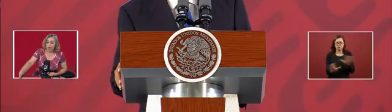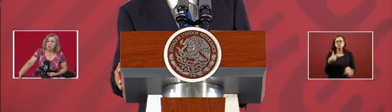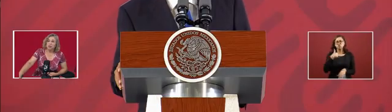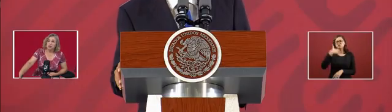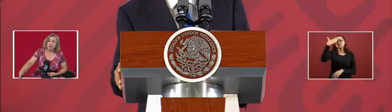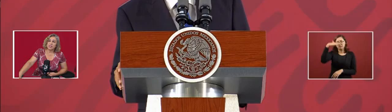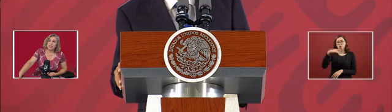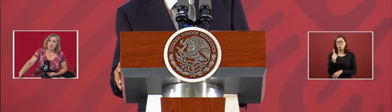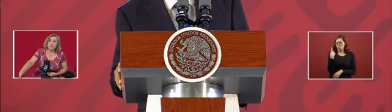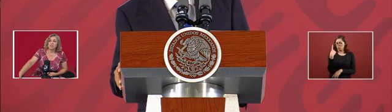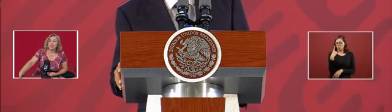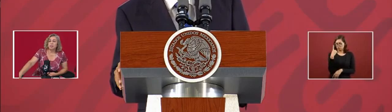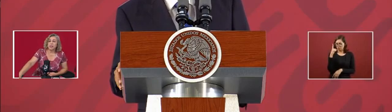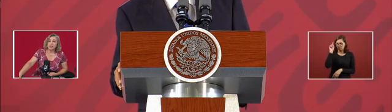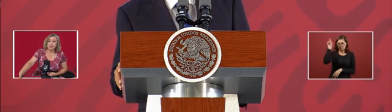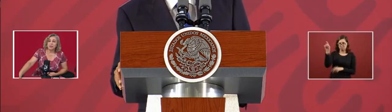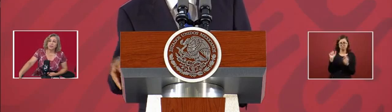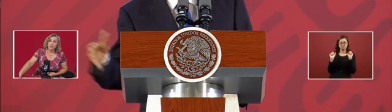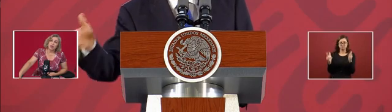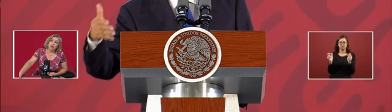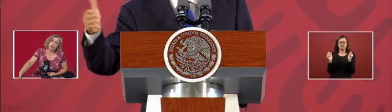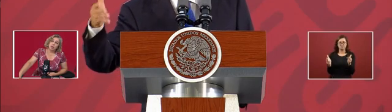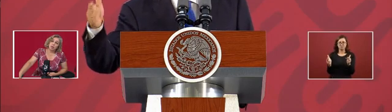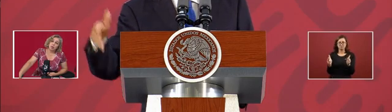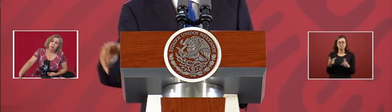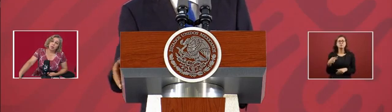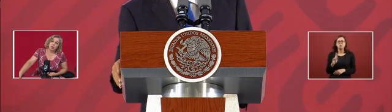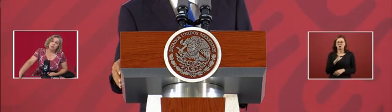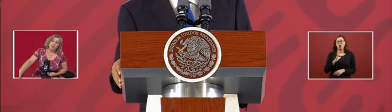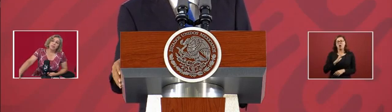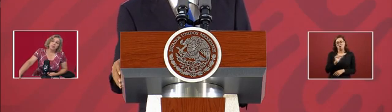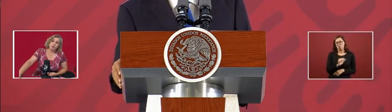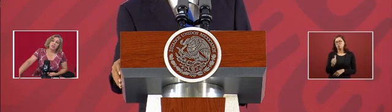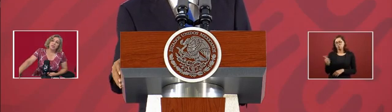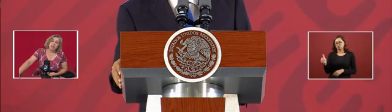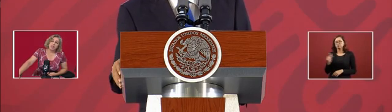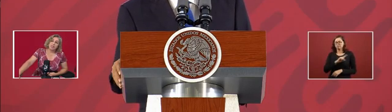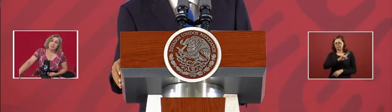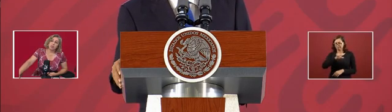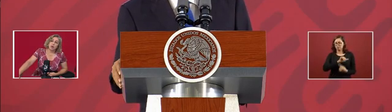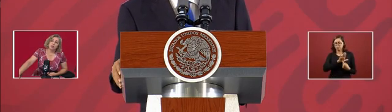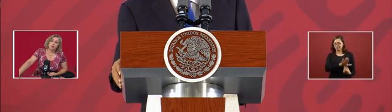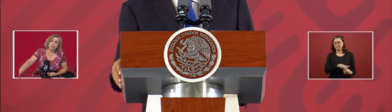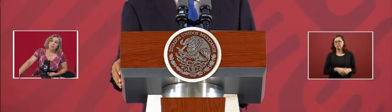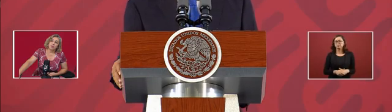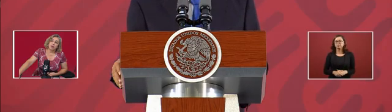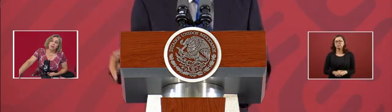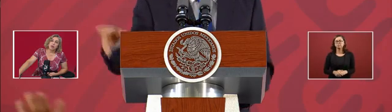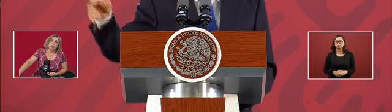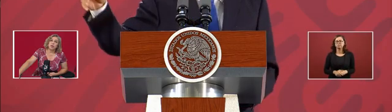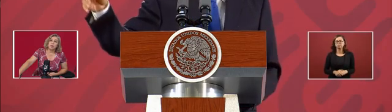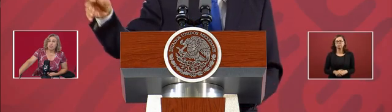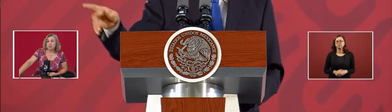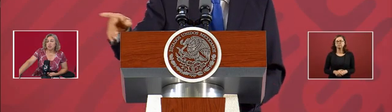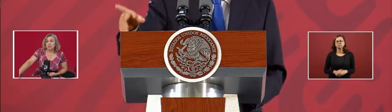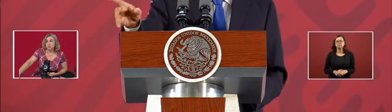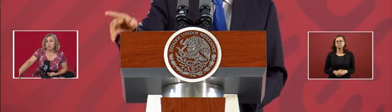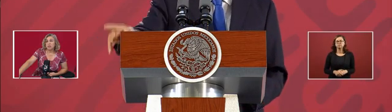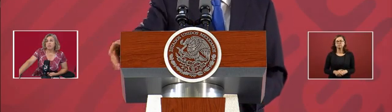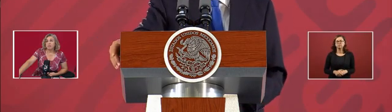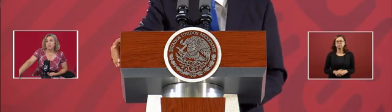So we are looking at that, and I want to comment that the negotiation that was done also